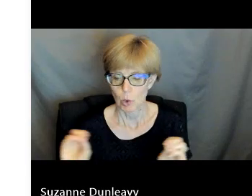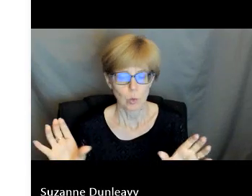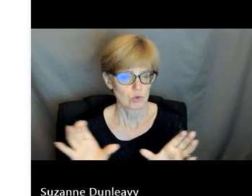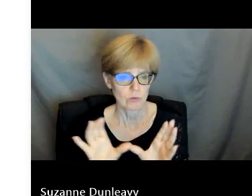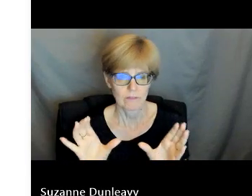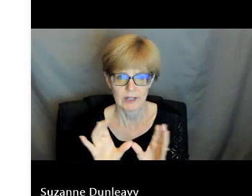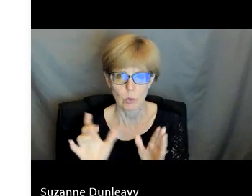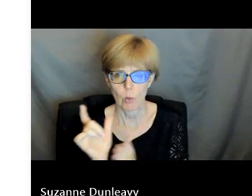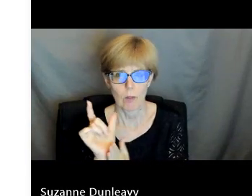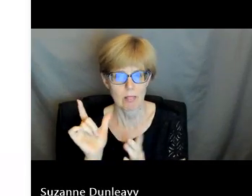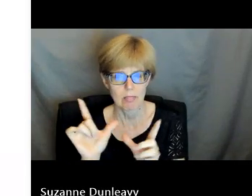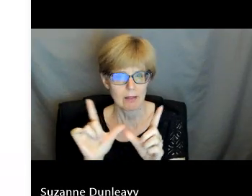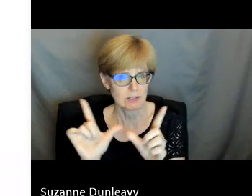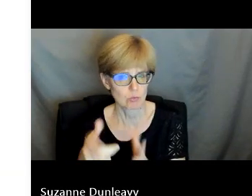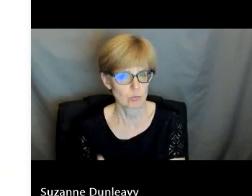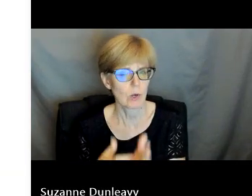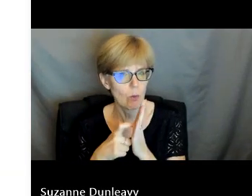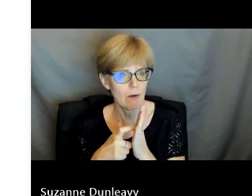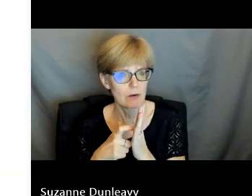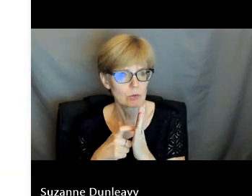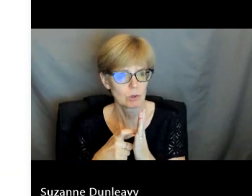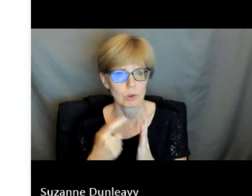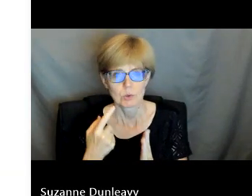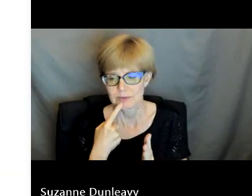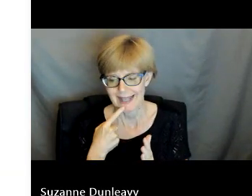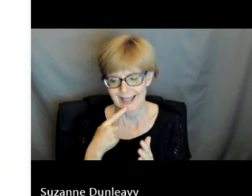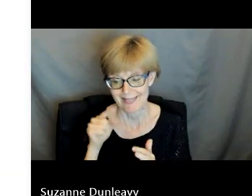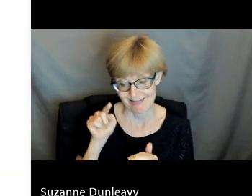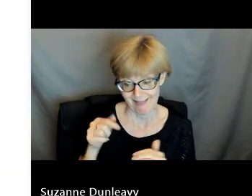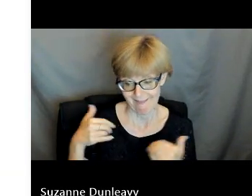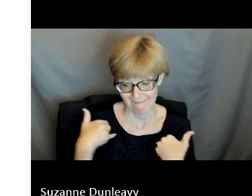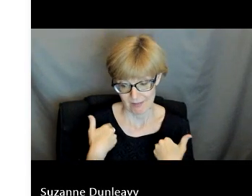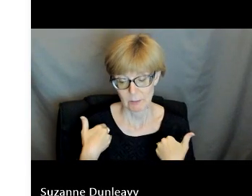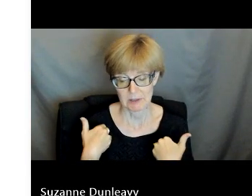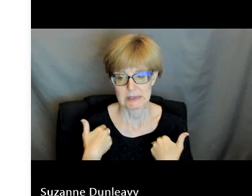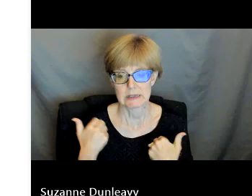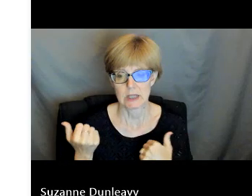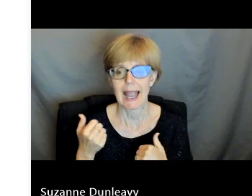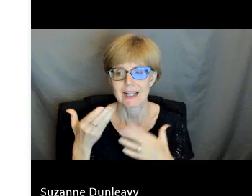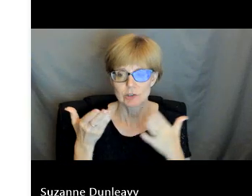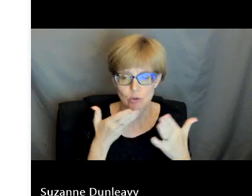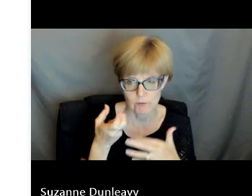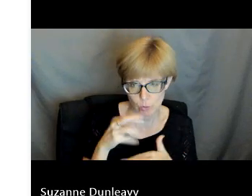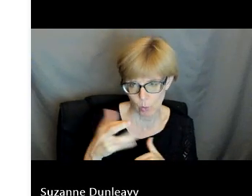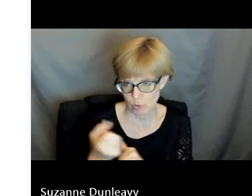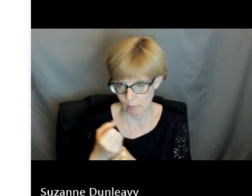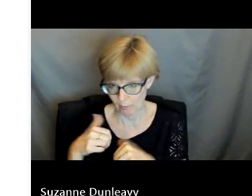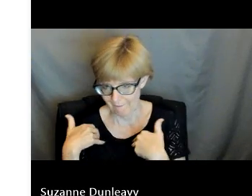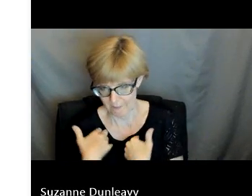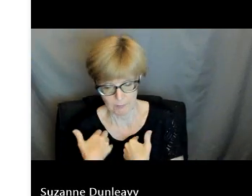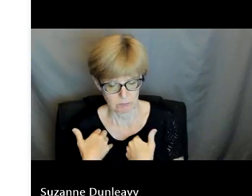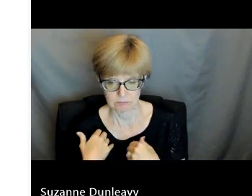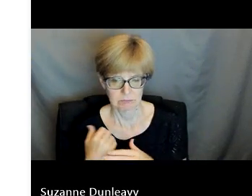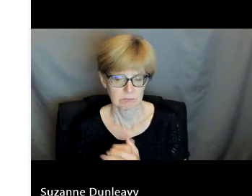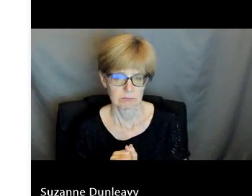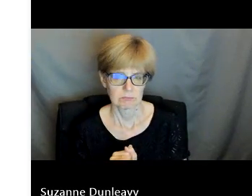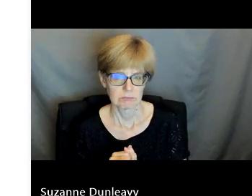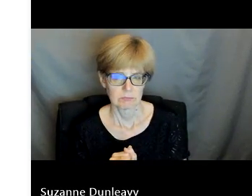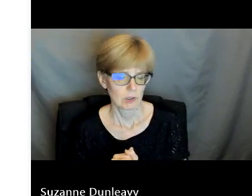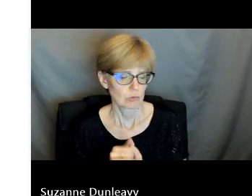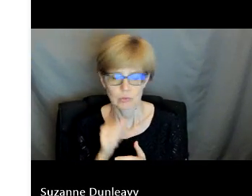that's required to establish that an animal is a service or support animal. So you don't need any of the vests or